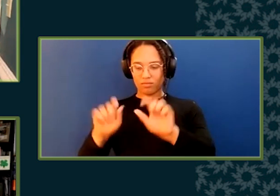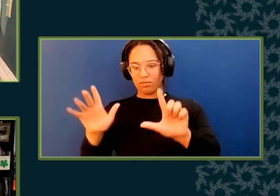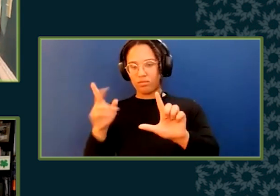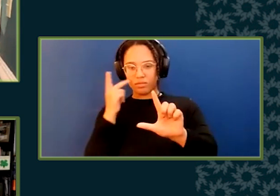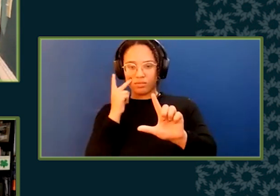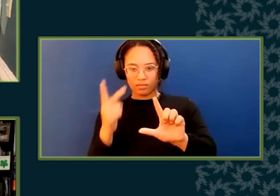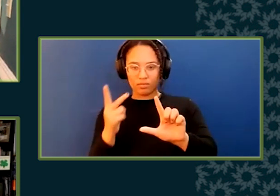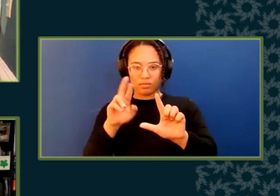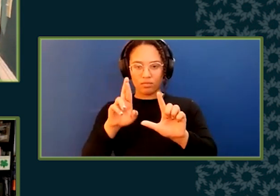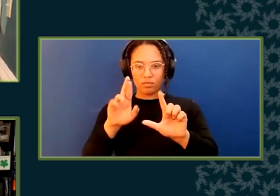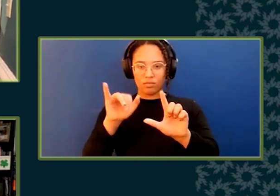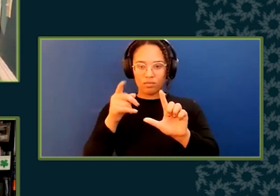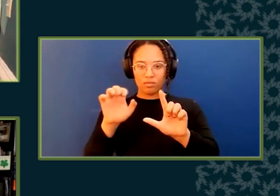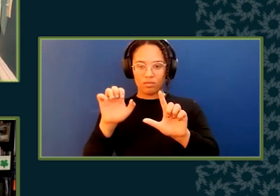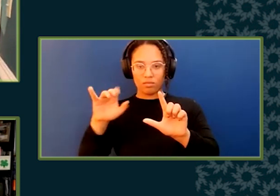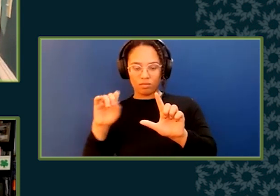hand.